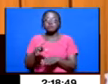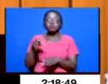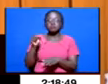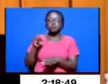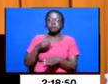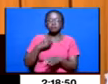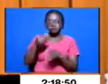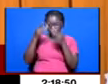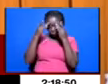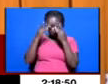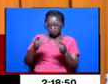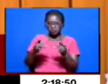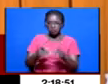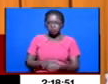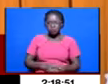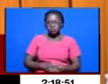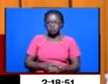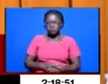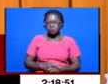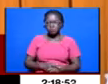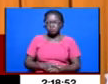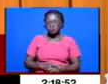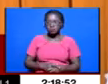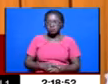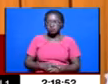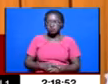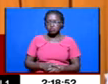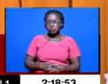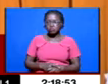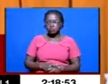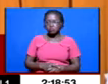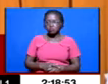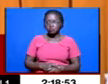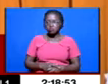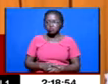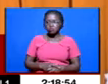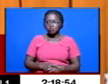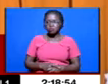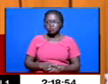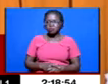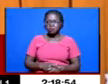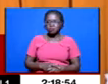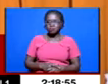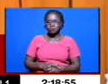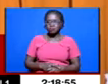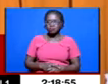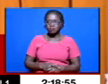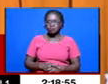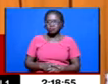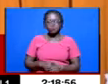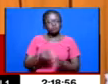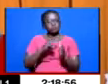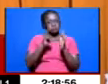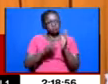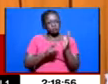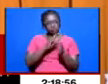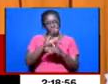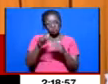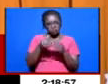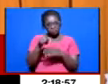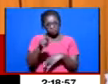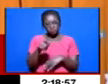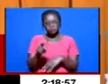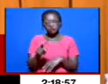dispensation. So that is my dispensation in that question, and I invite you to read that. So in the interest